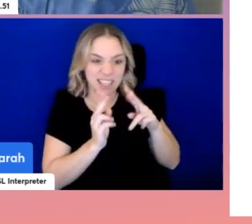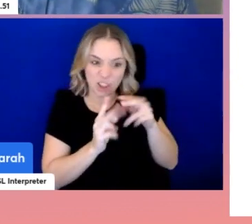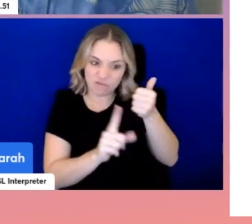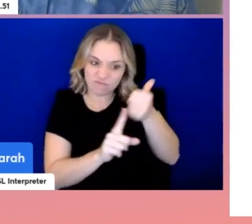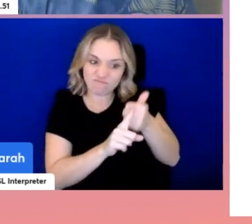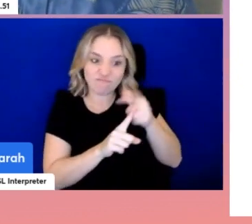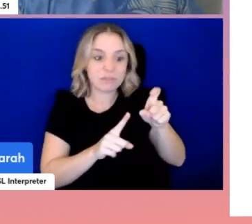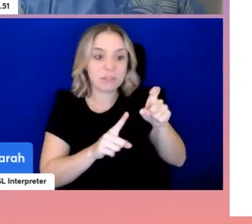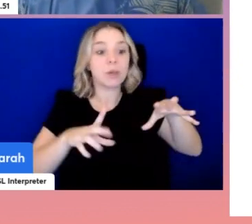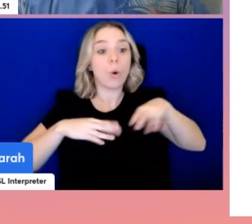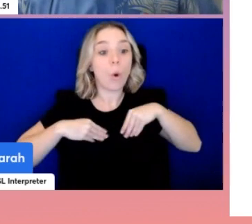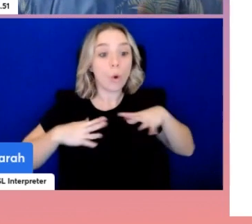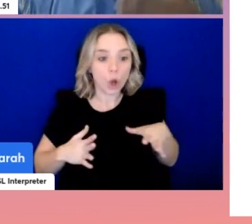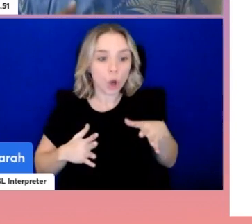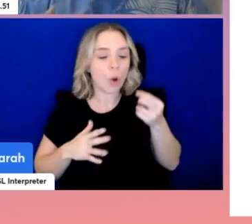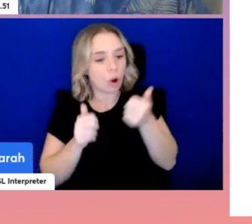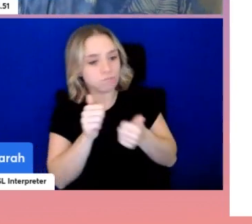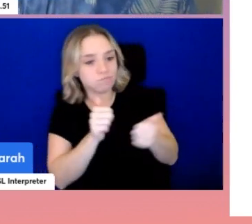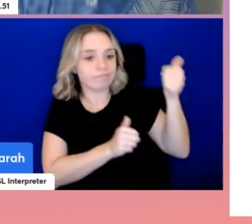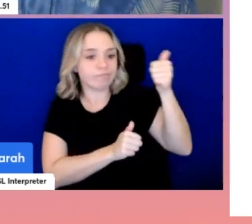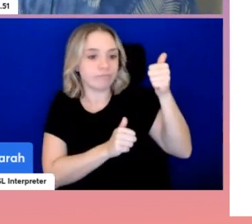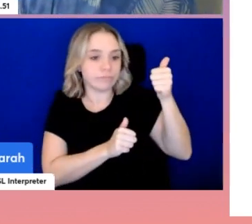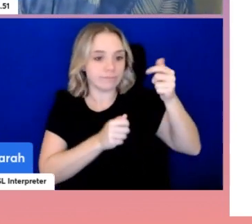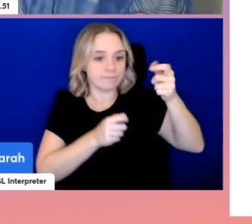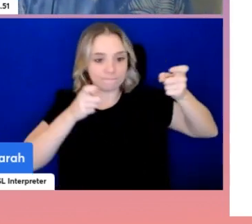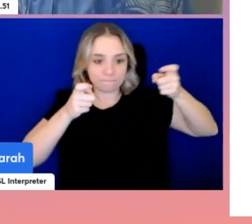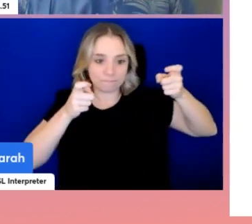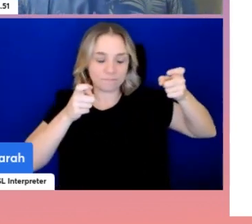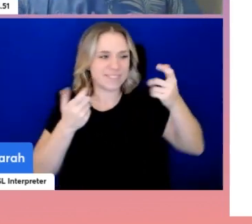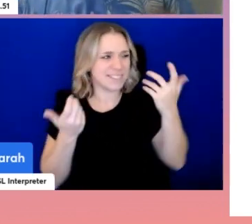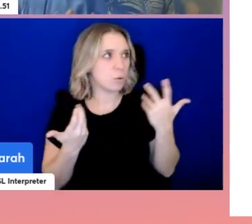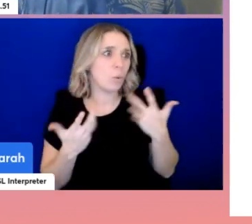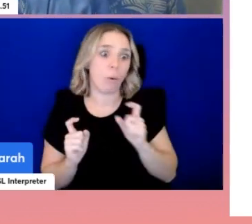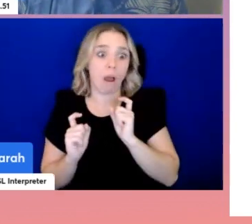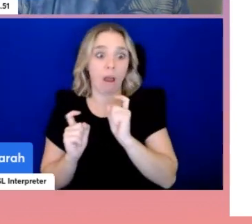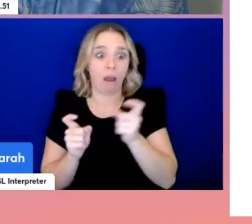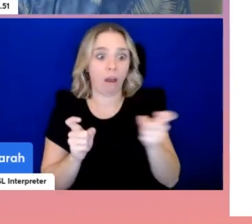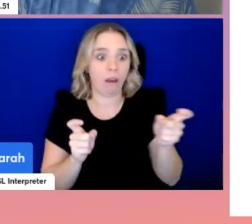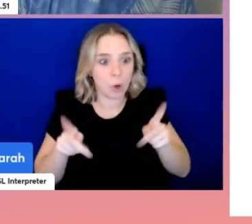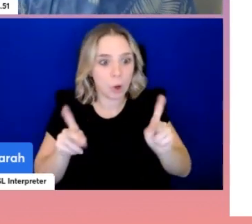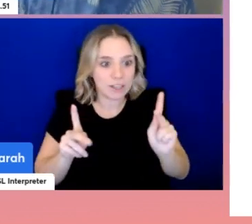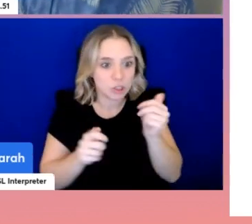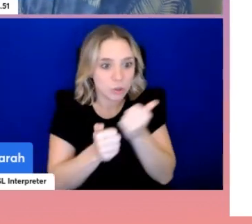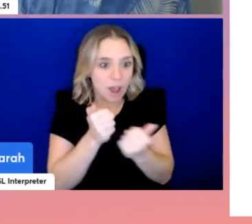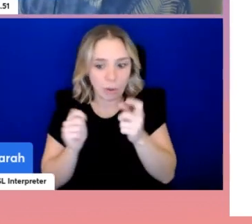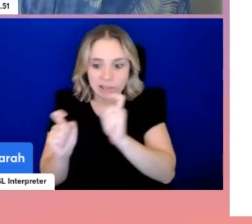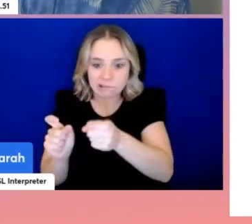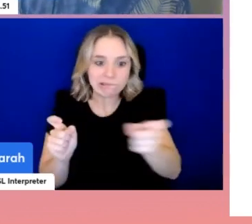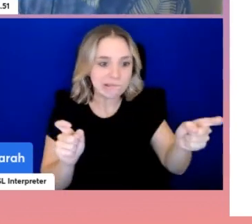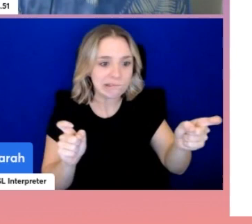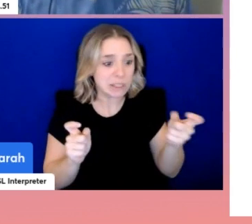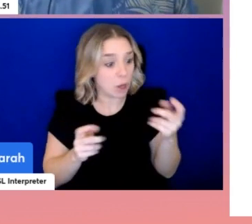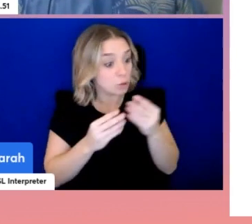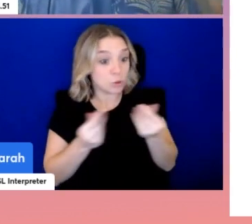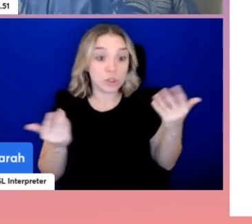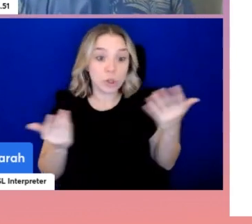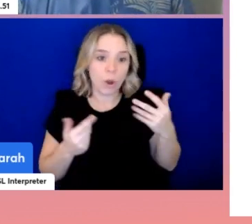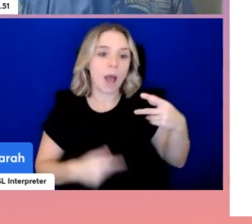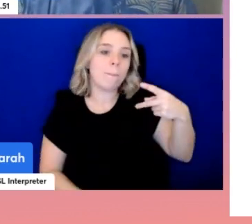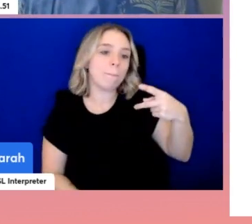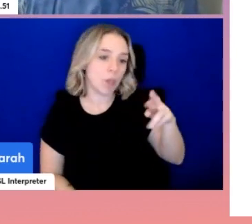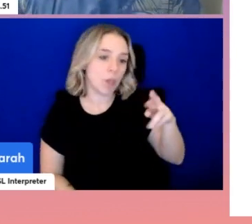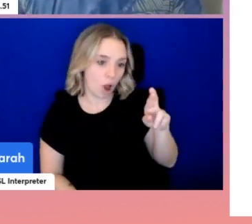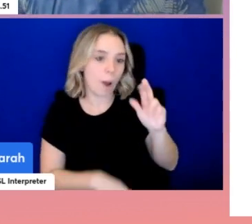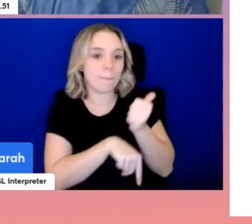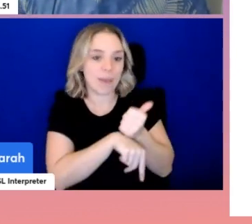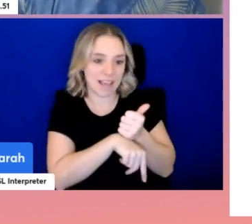to have registry admin. And we didn't want to be like giving that permission out to a bunch of people. So our solution to that is PR-based module publishing. So the idea